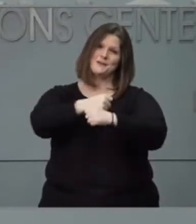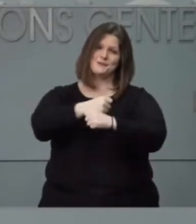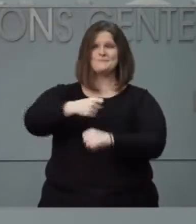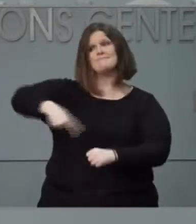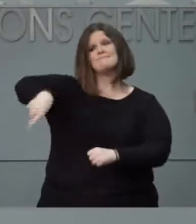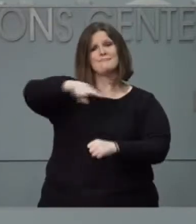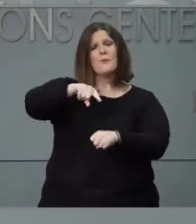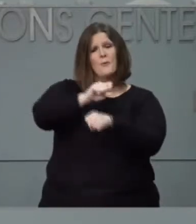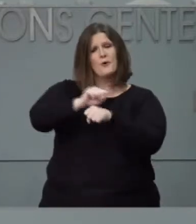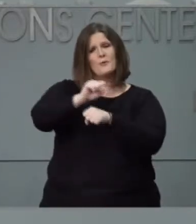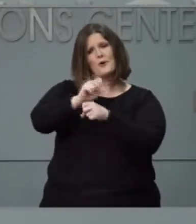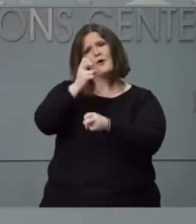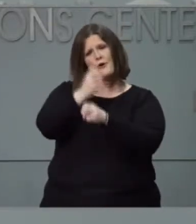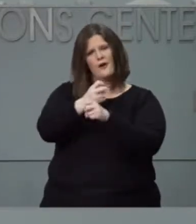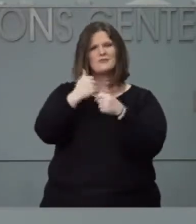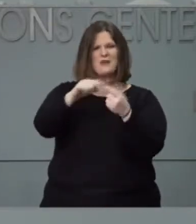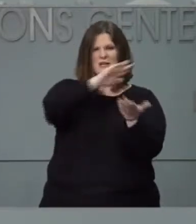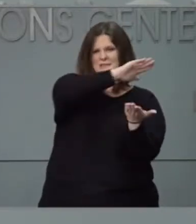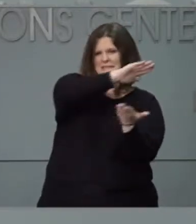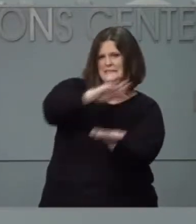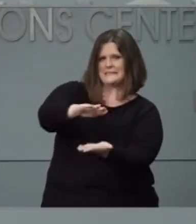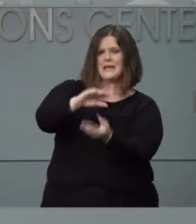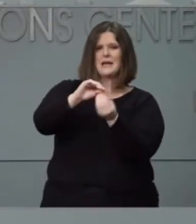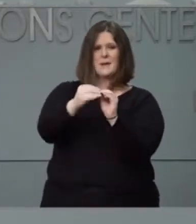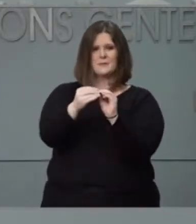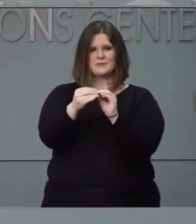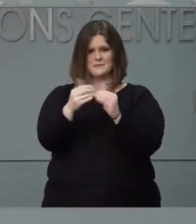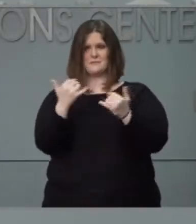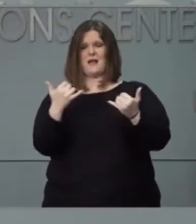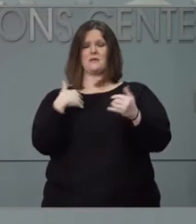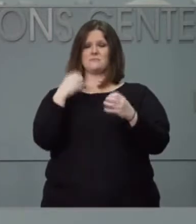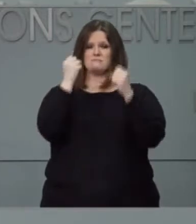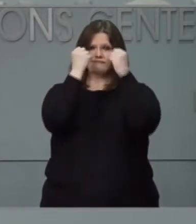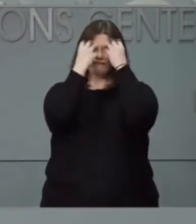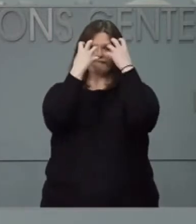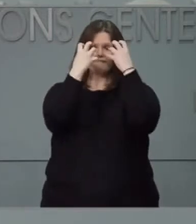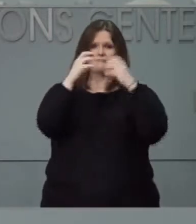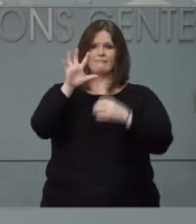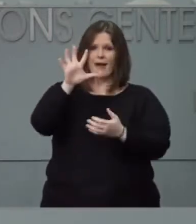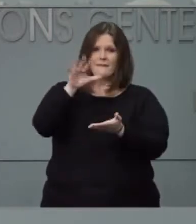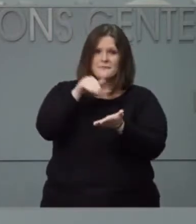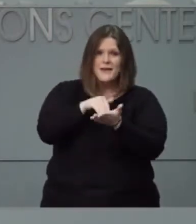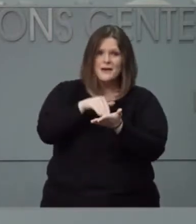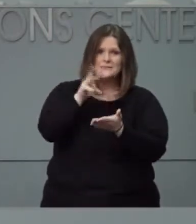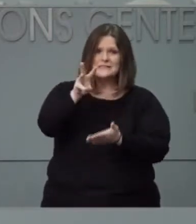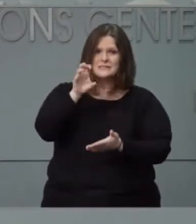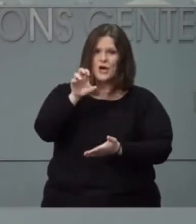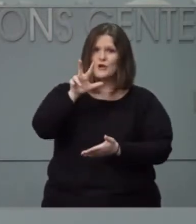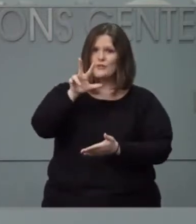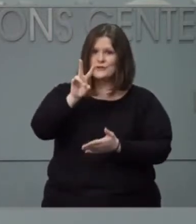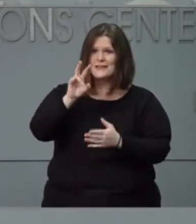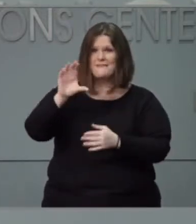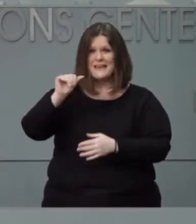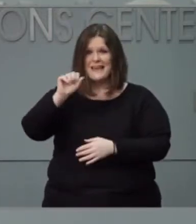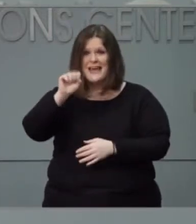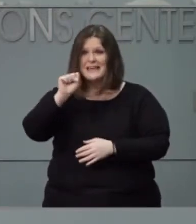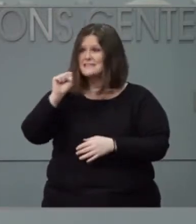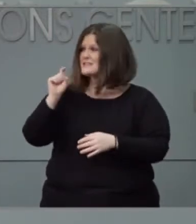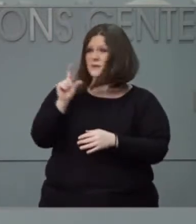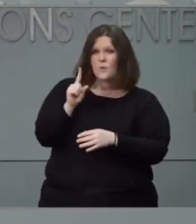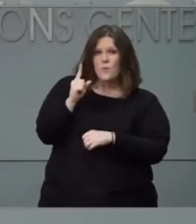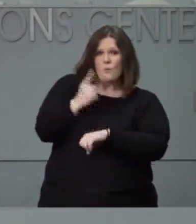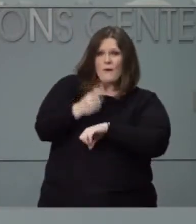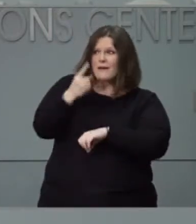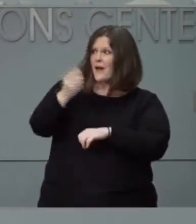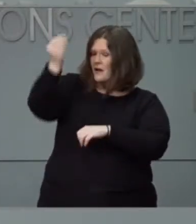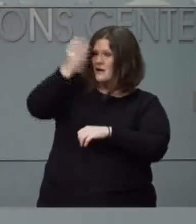keep the virus level low, and when we see numbers like 5,600 cases in 24 hours, I know it can feel discouraging, but we know